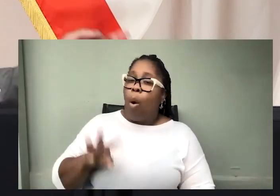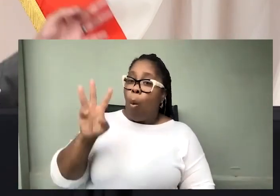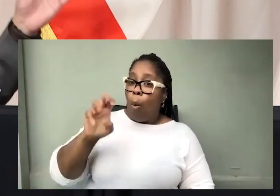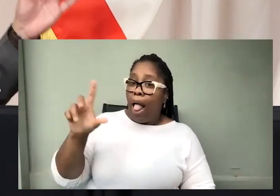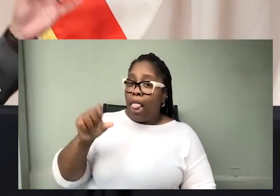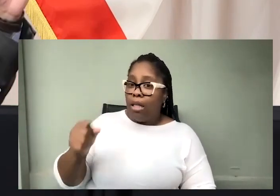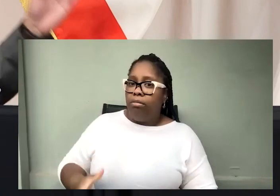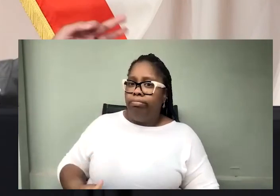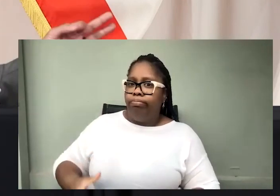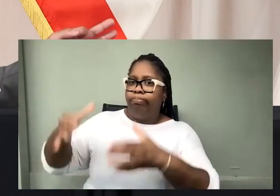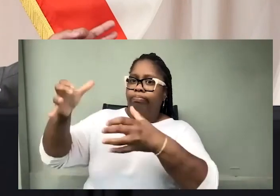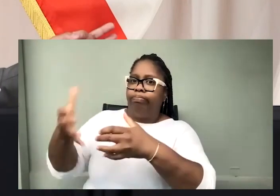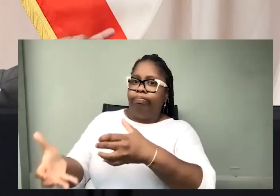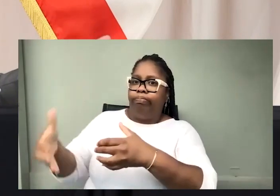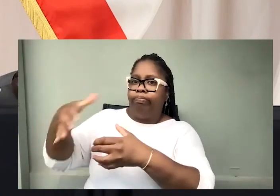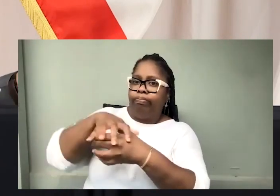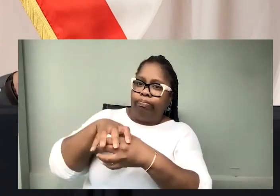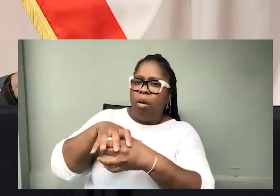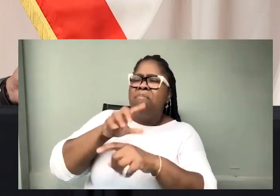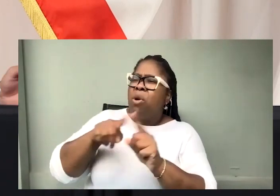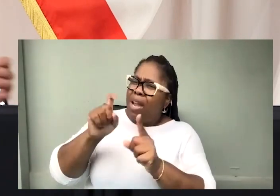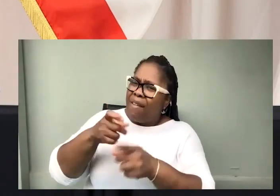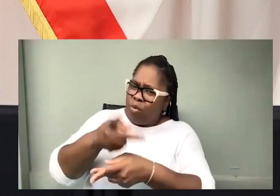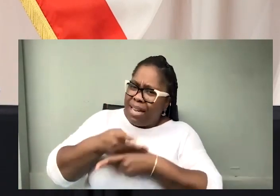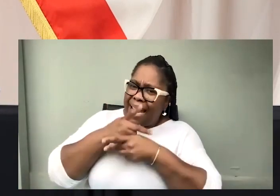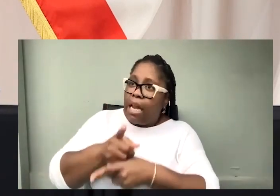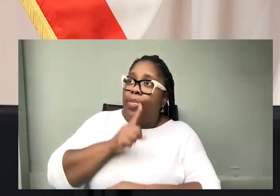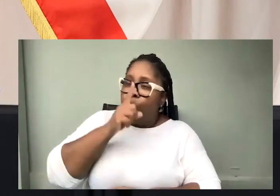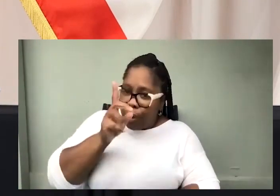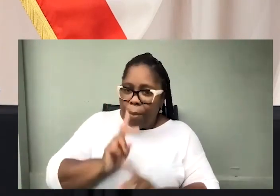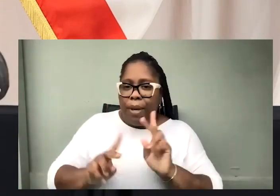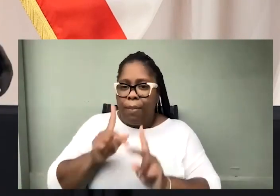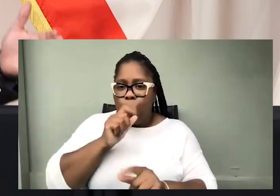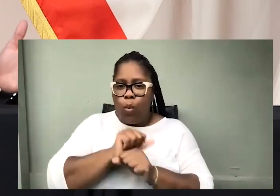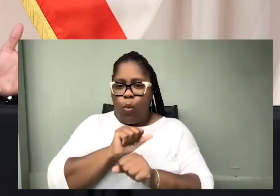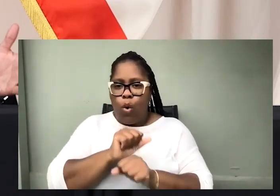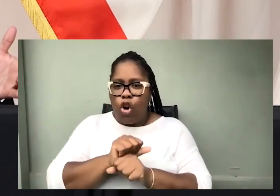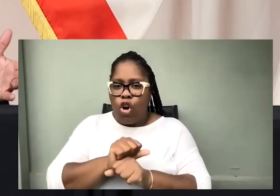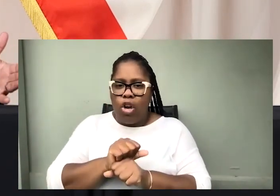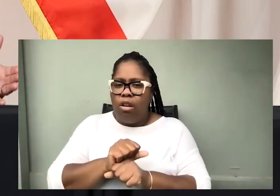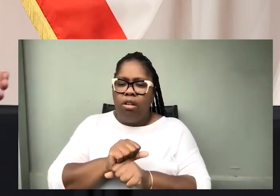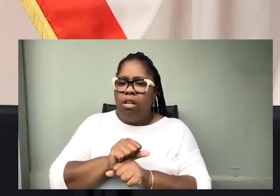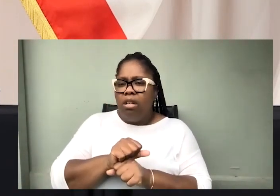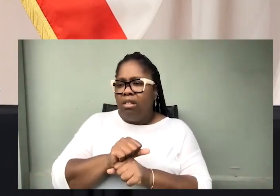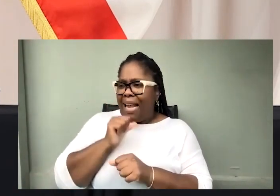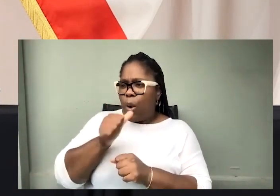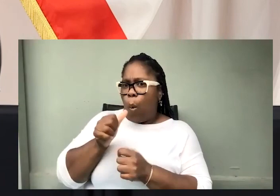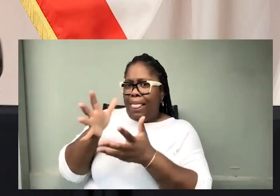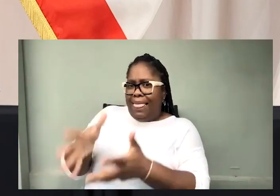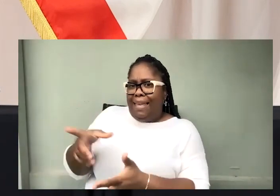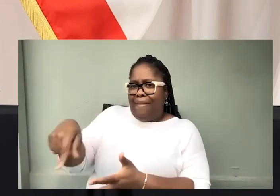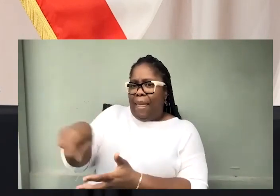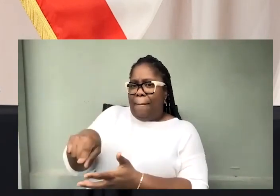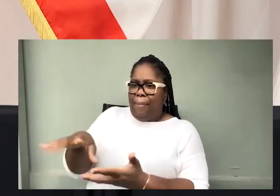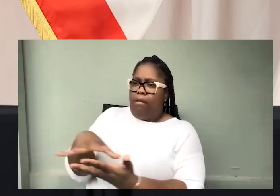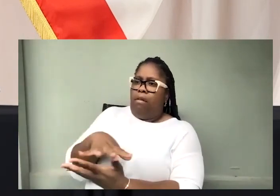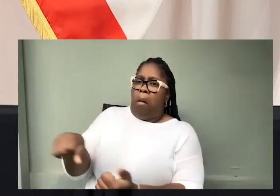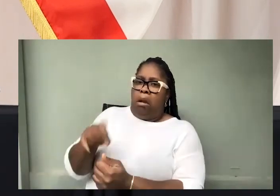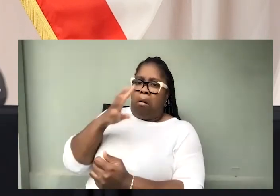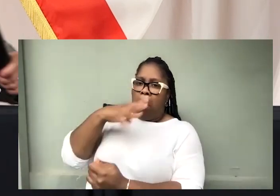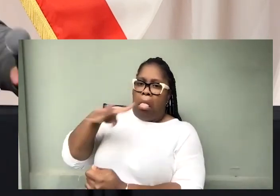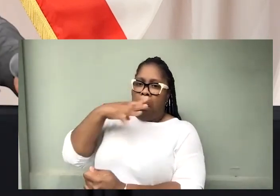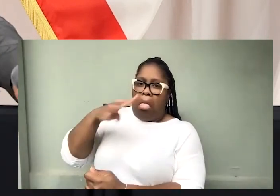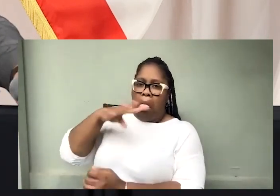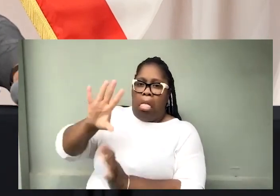sure we take care of the real people that work and don't leave them as collateral damage as we try to transition to zero emission.